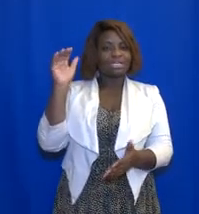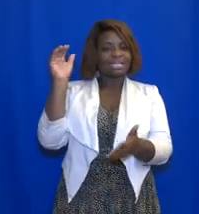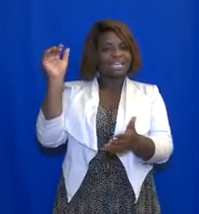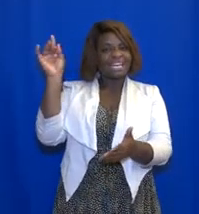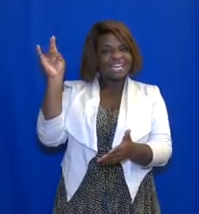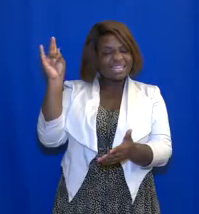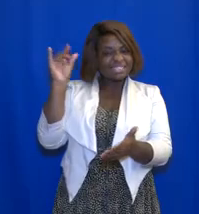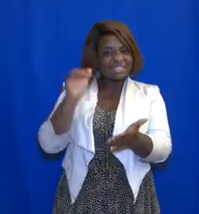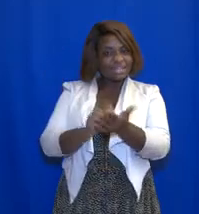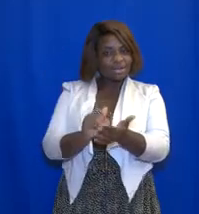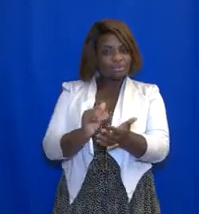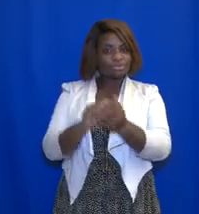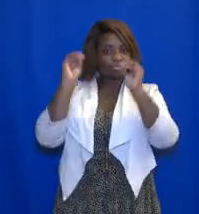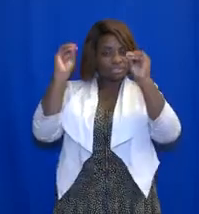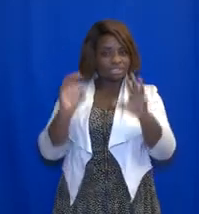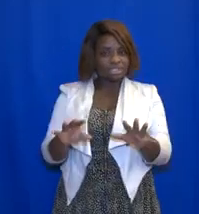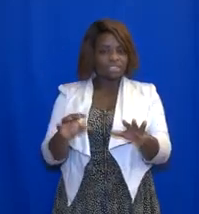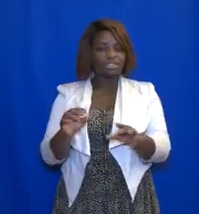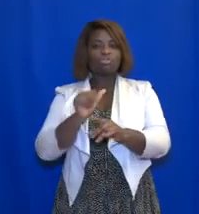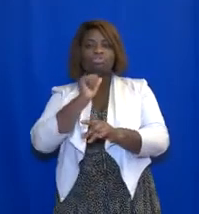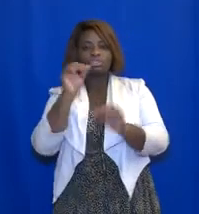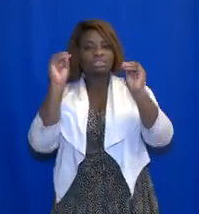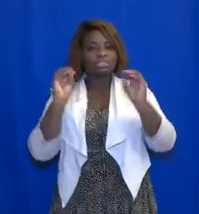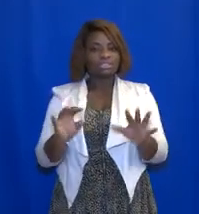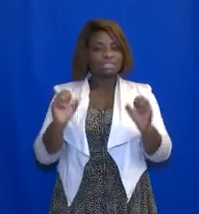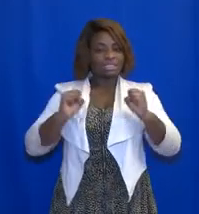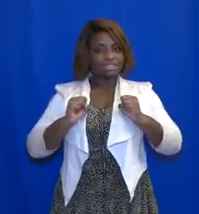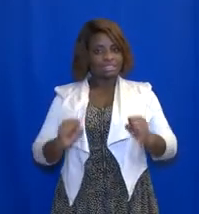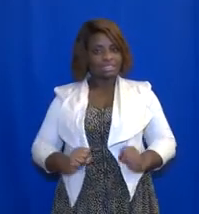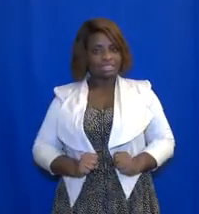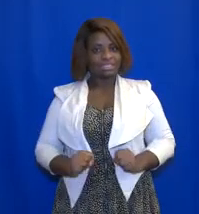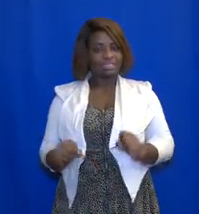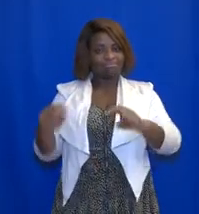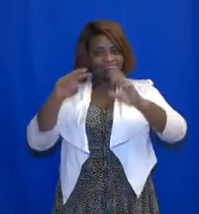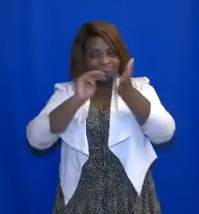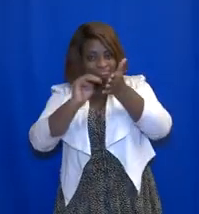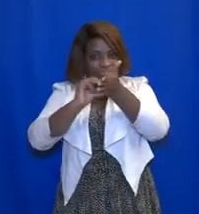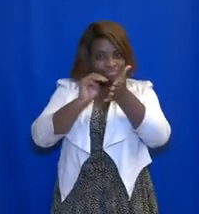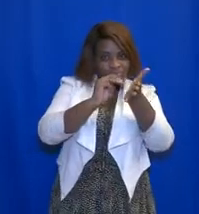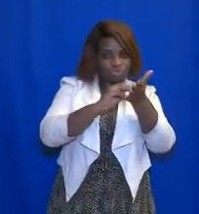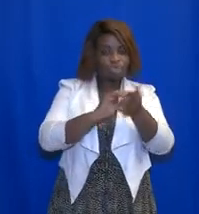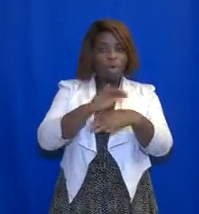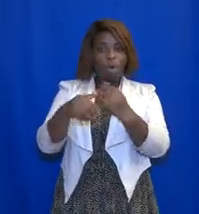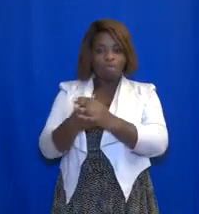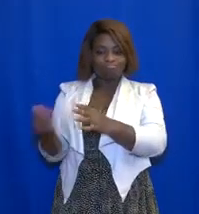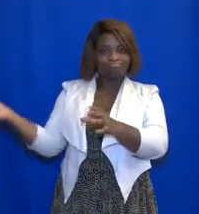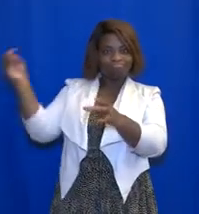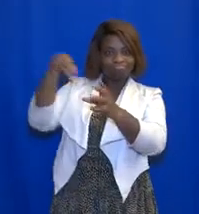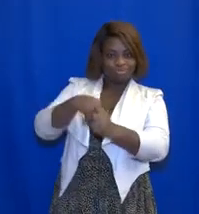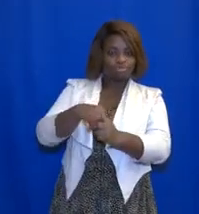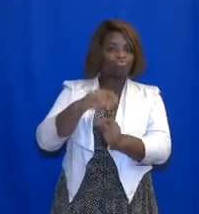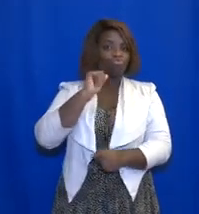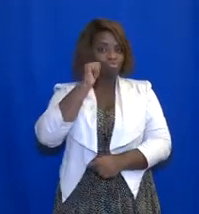218,000 teaching and non-teaching staff and invigilators to be involved in